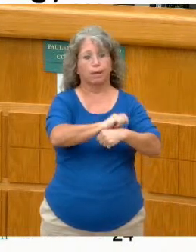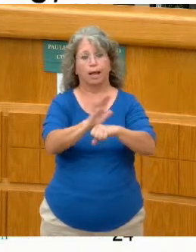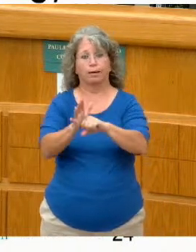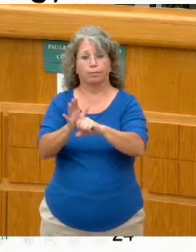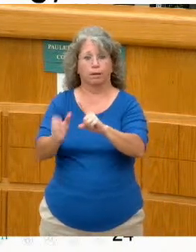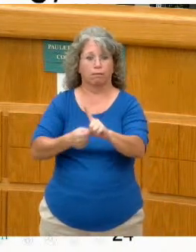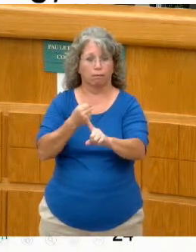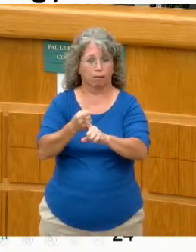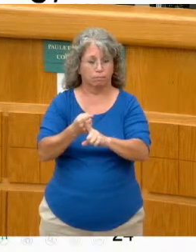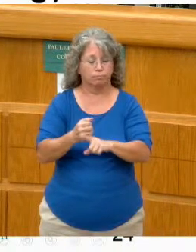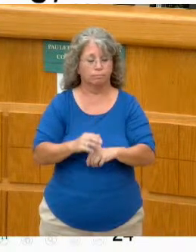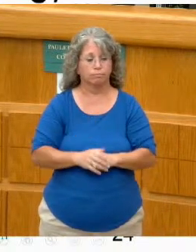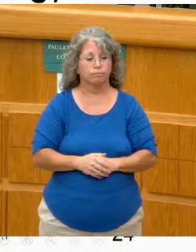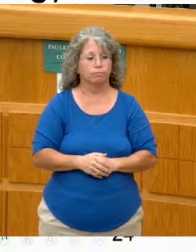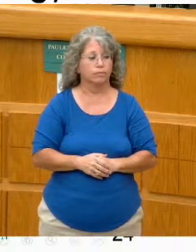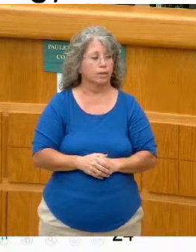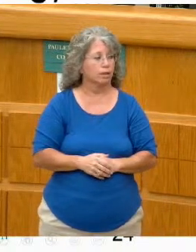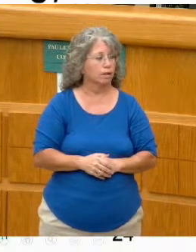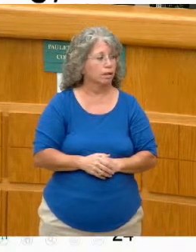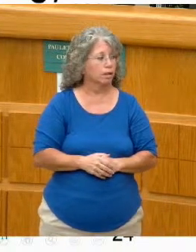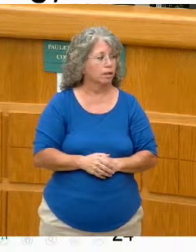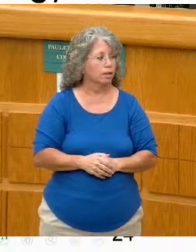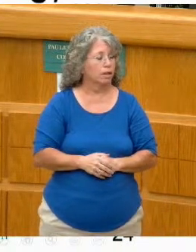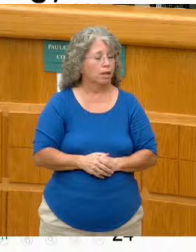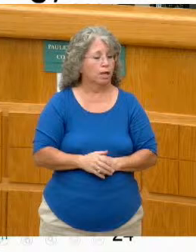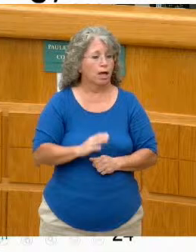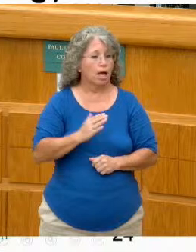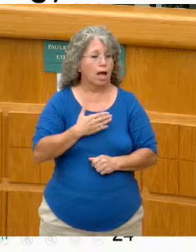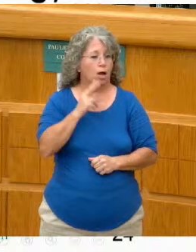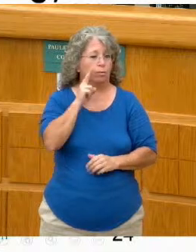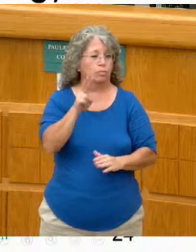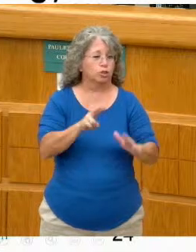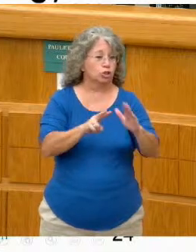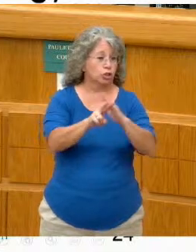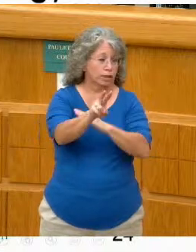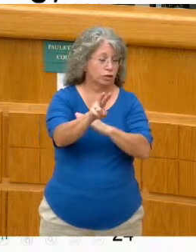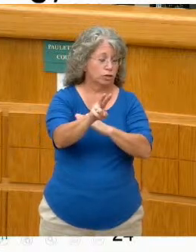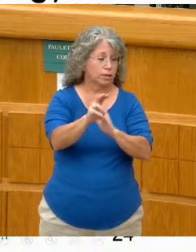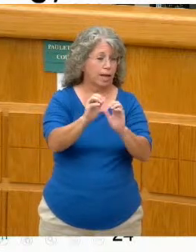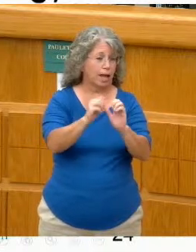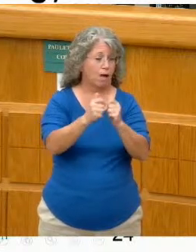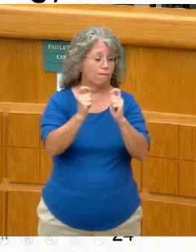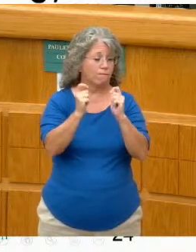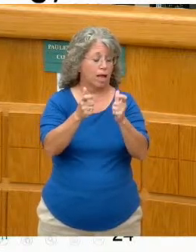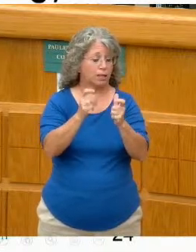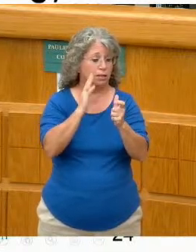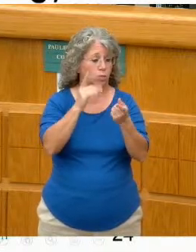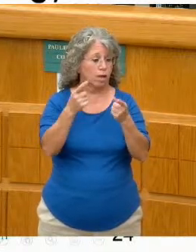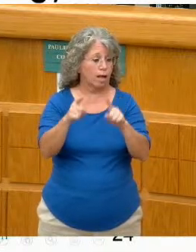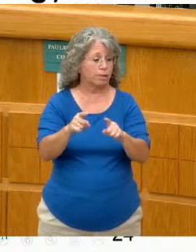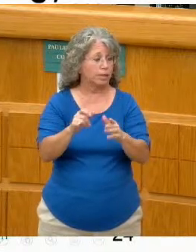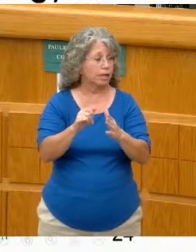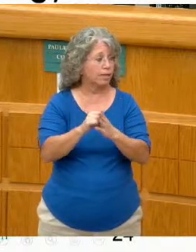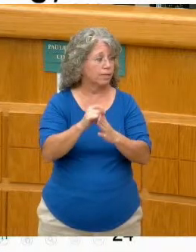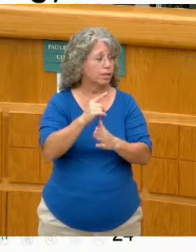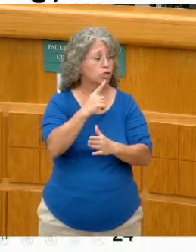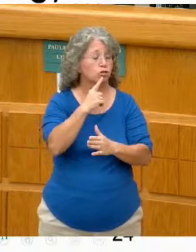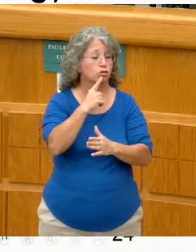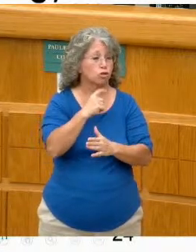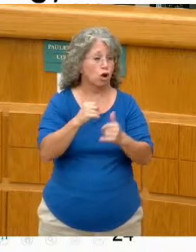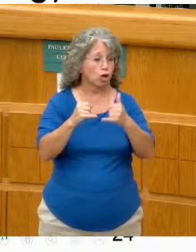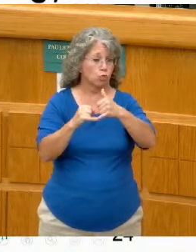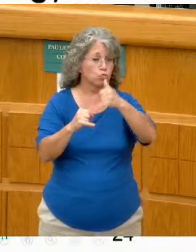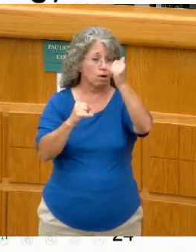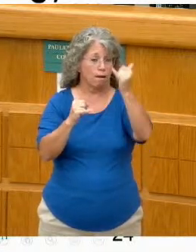Our projected trajectory for how fast that's going to happen is shown here. The dark red line is